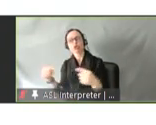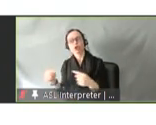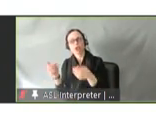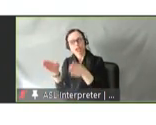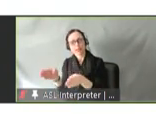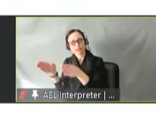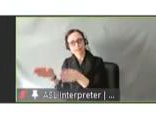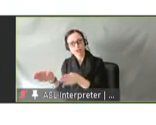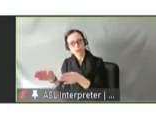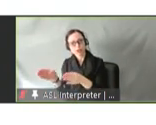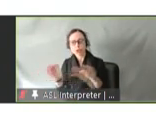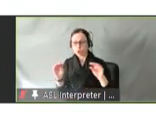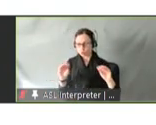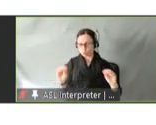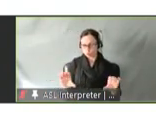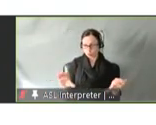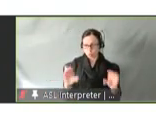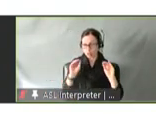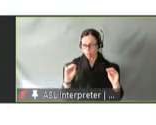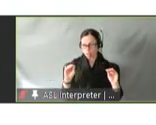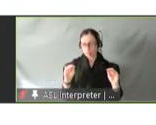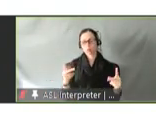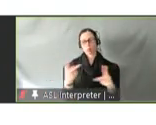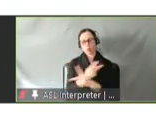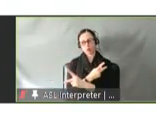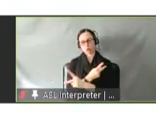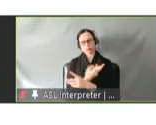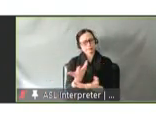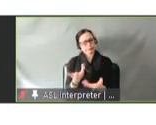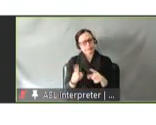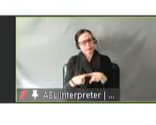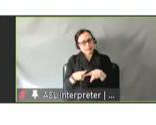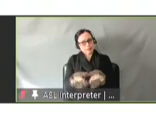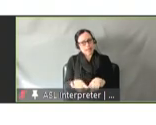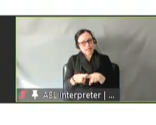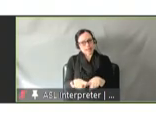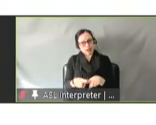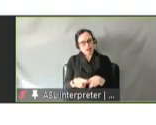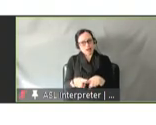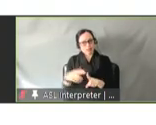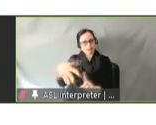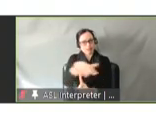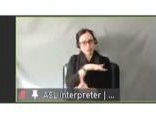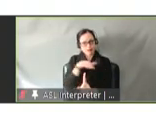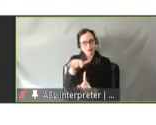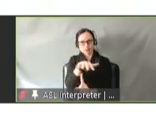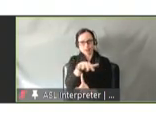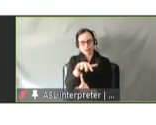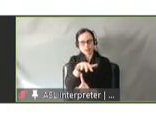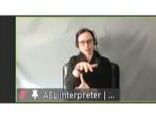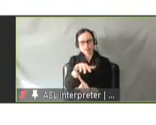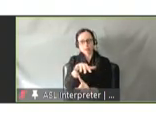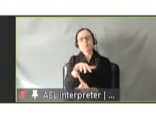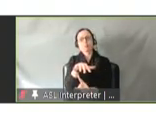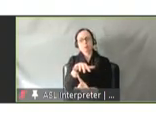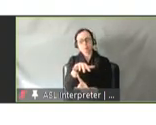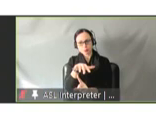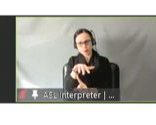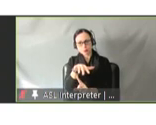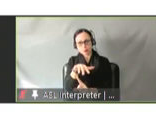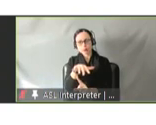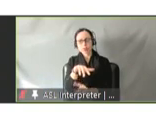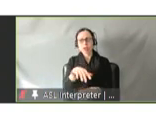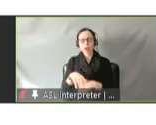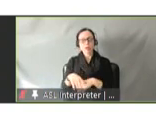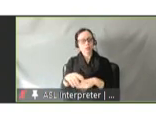that doing nothing is worse. So depending on, you know, what that context is, both in terms of the country,